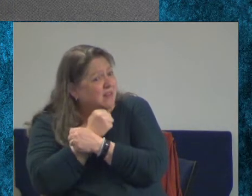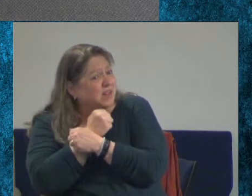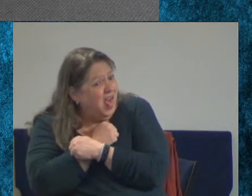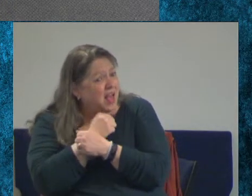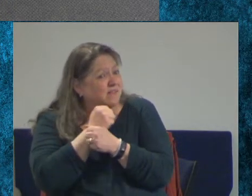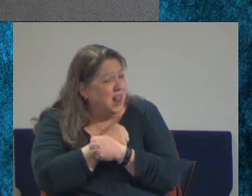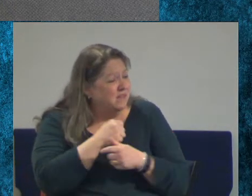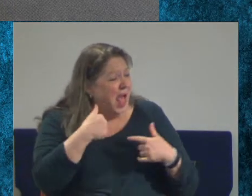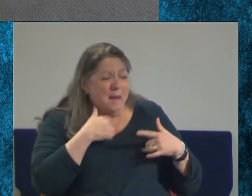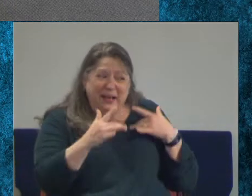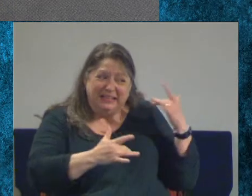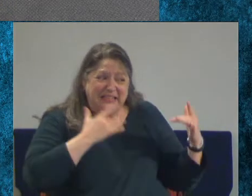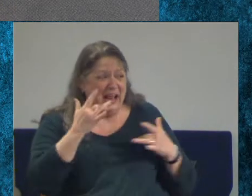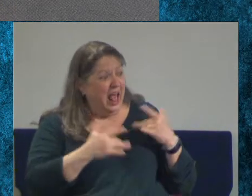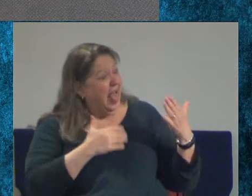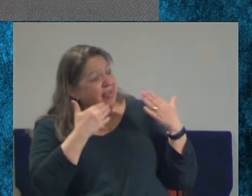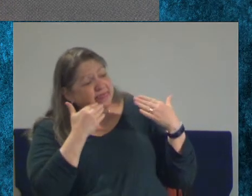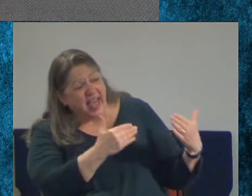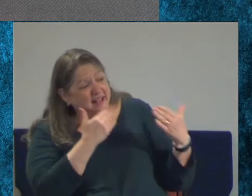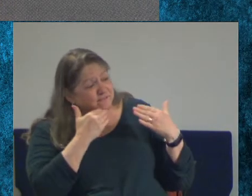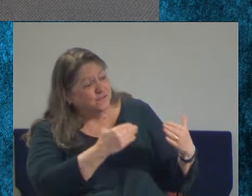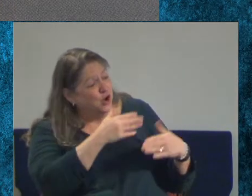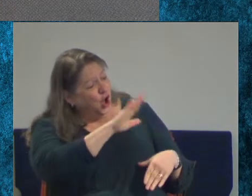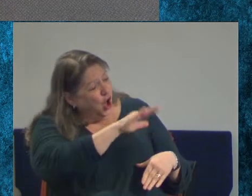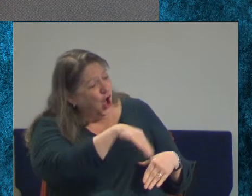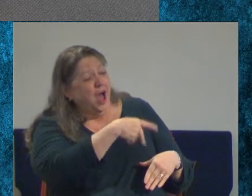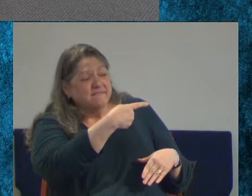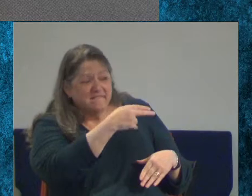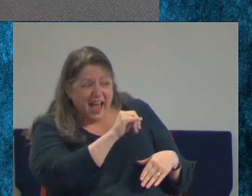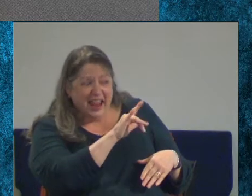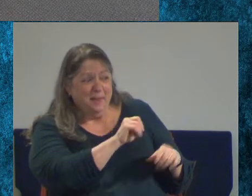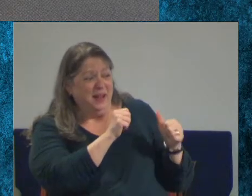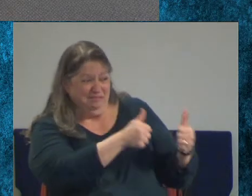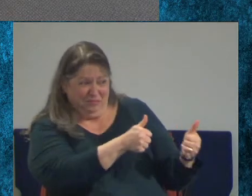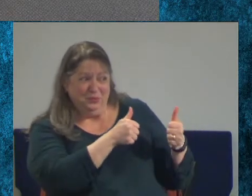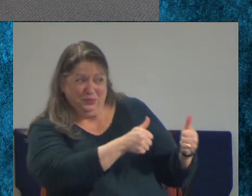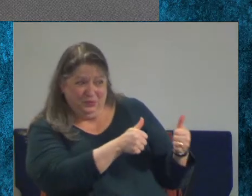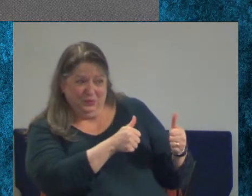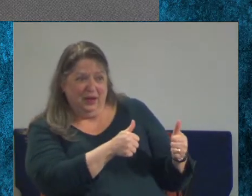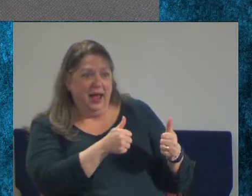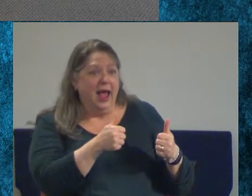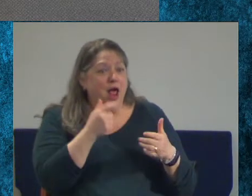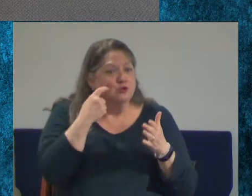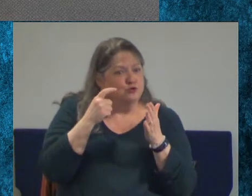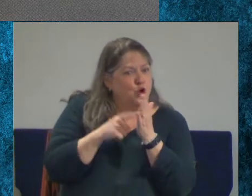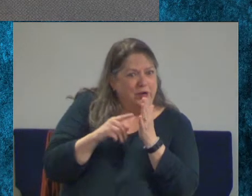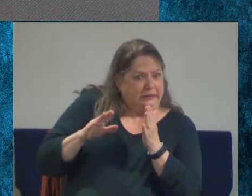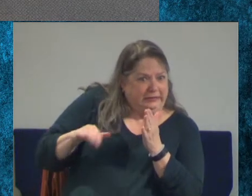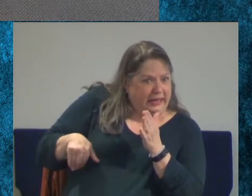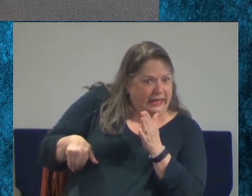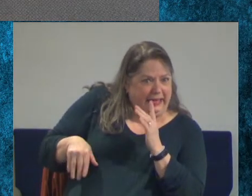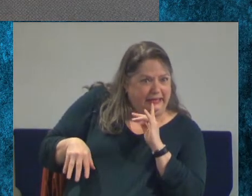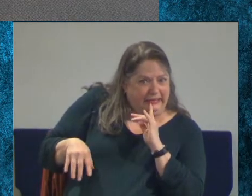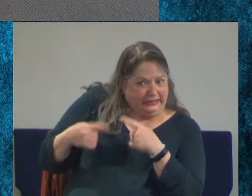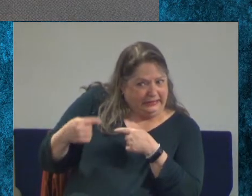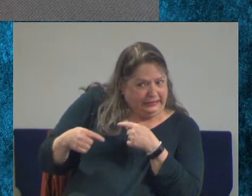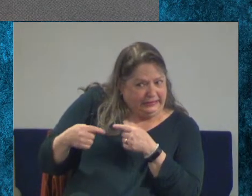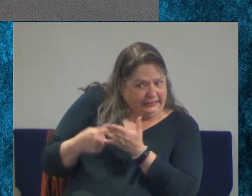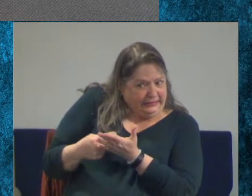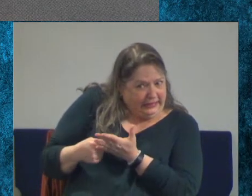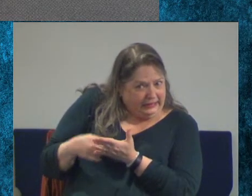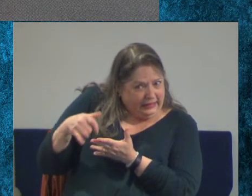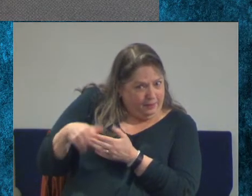I'm thankful. Philemon, I'm thankful. Of course, notice he hasn't addressed the real issue yet. He says, I am thankful that